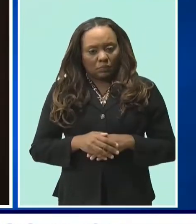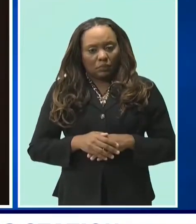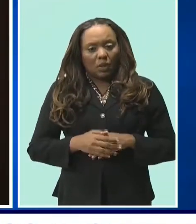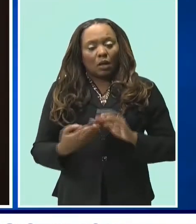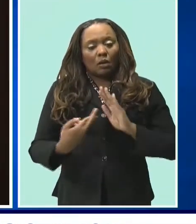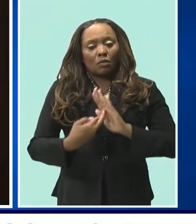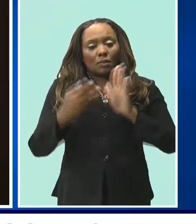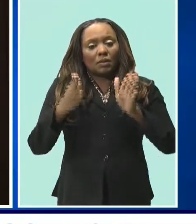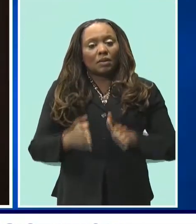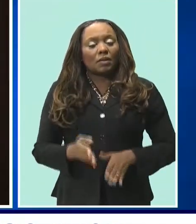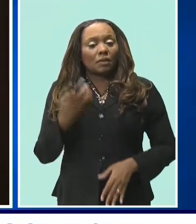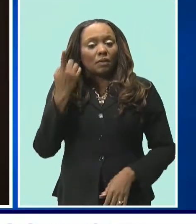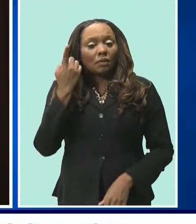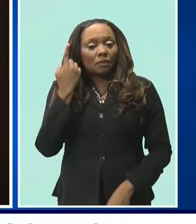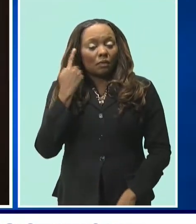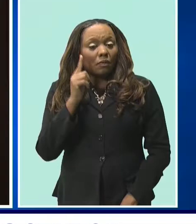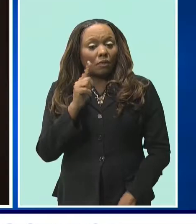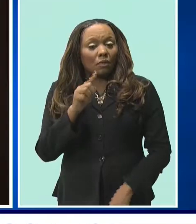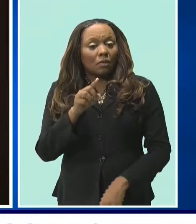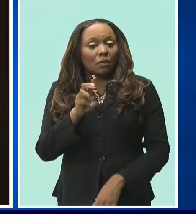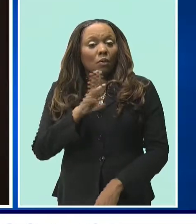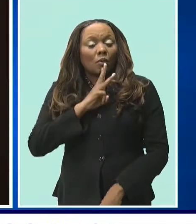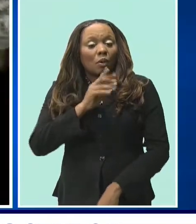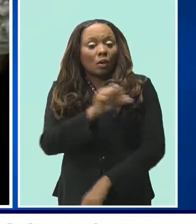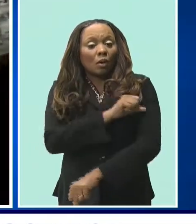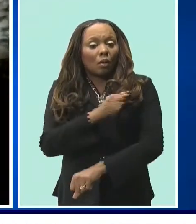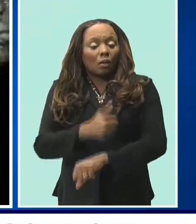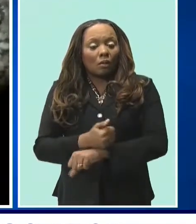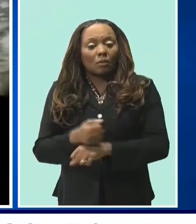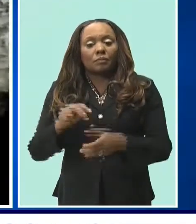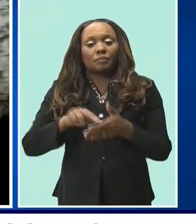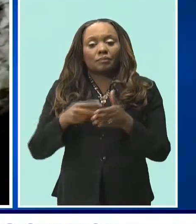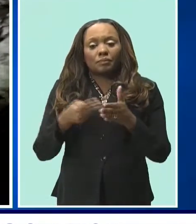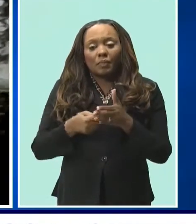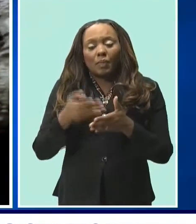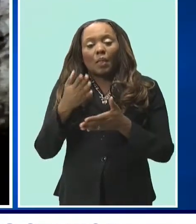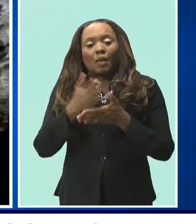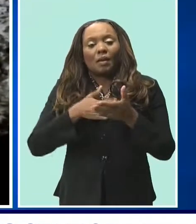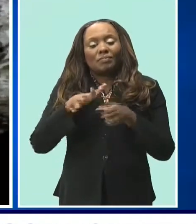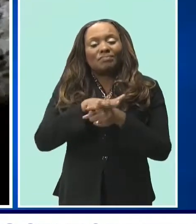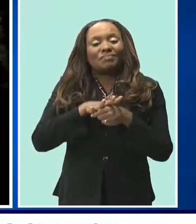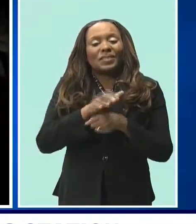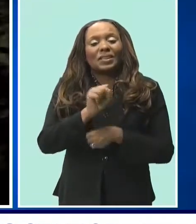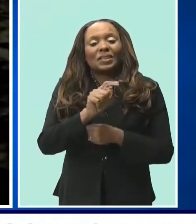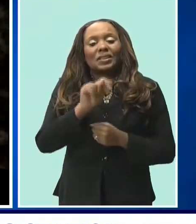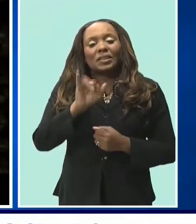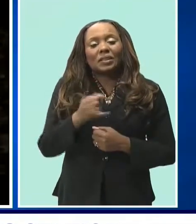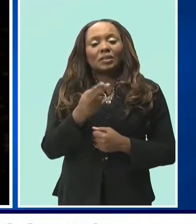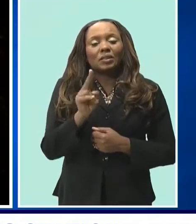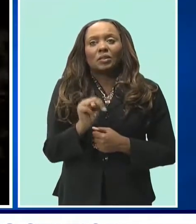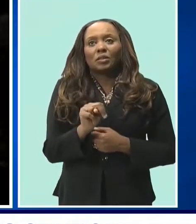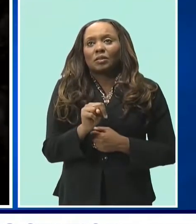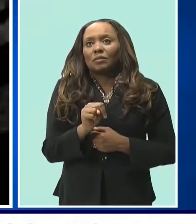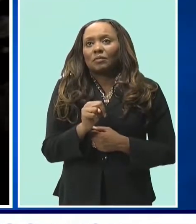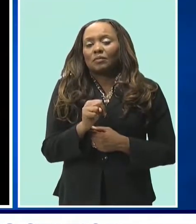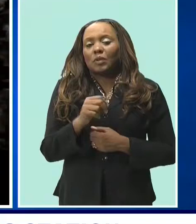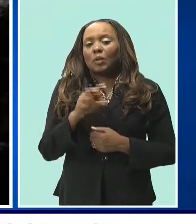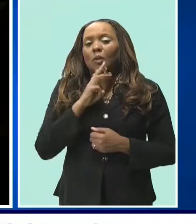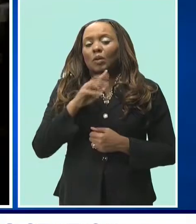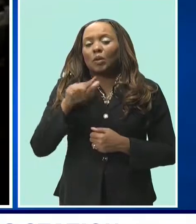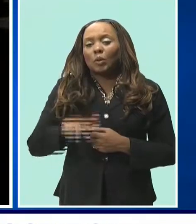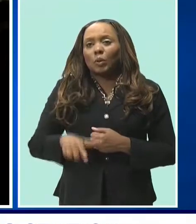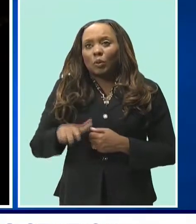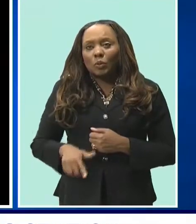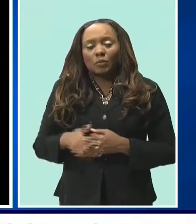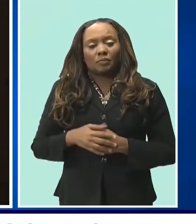Dr. John Mwanza, explains this will mean intermittent supply for areas in St. John and other parishes. Bowmanston